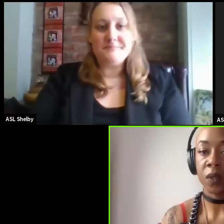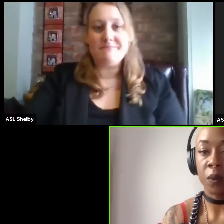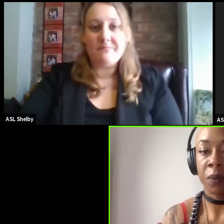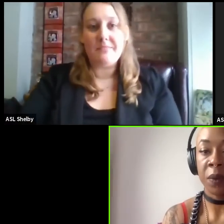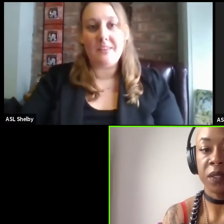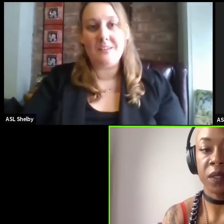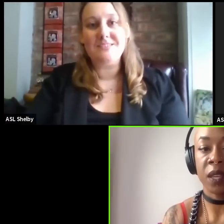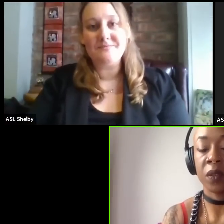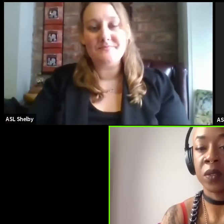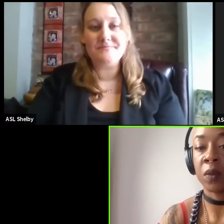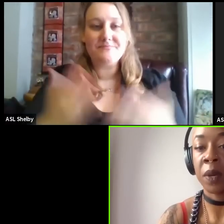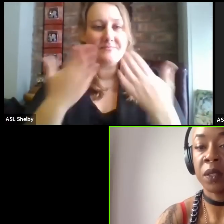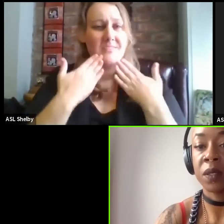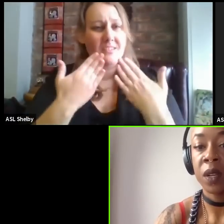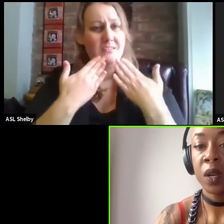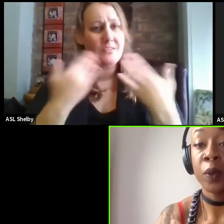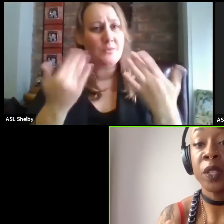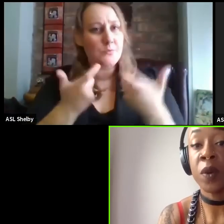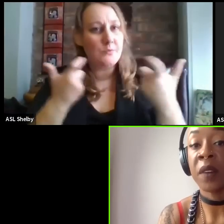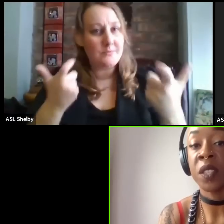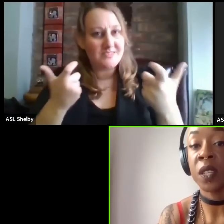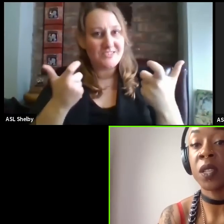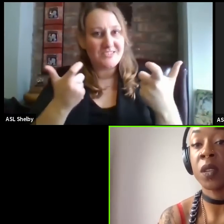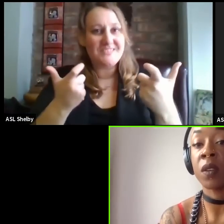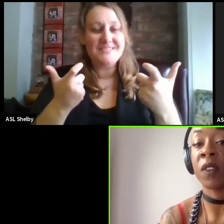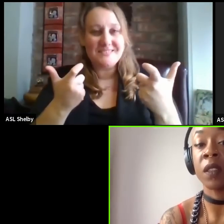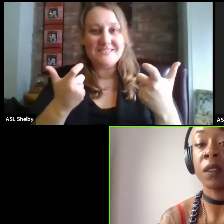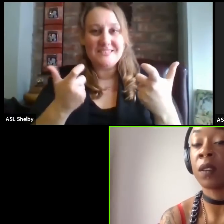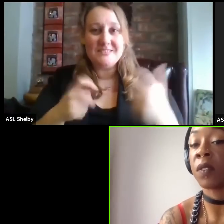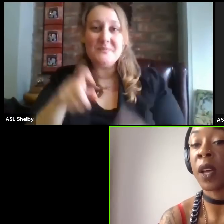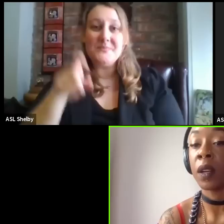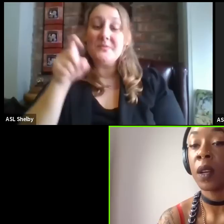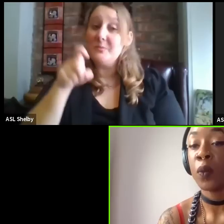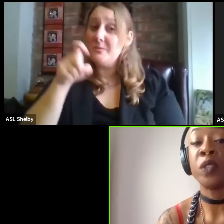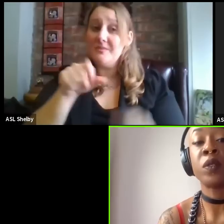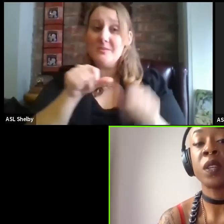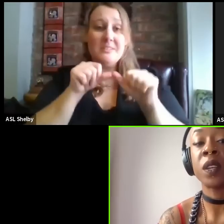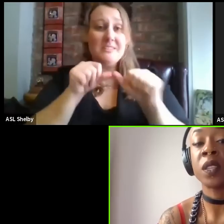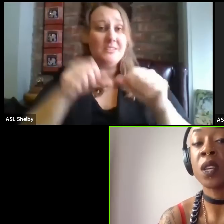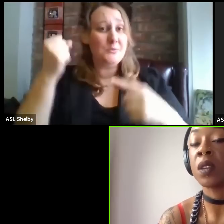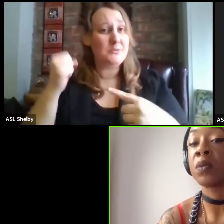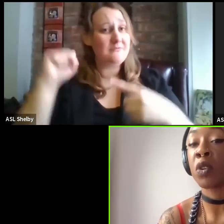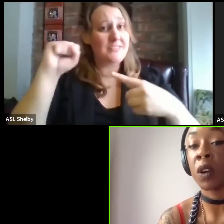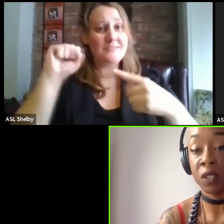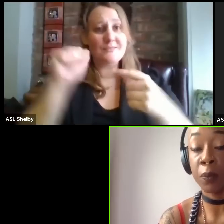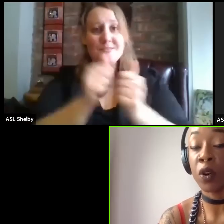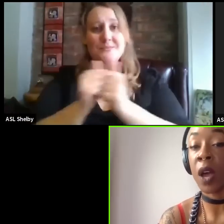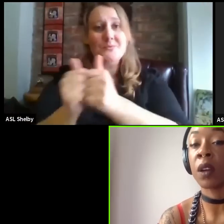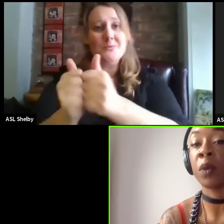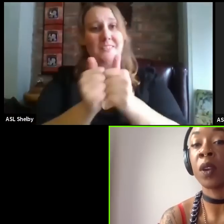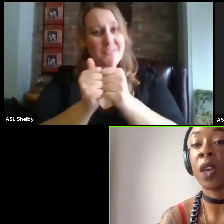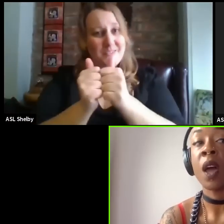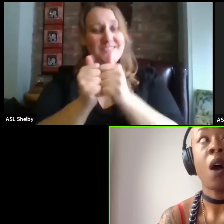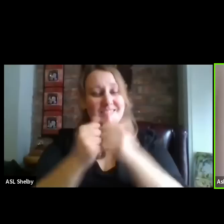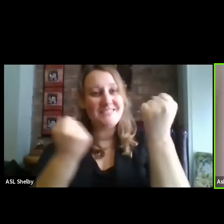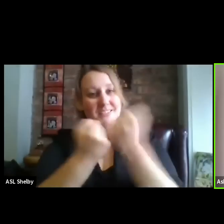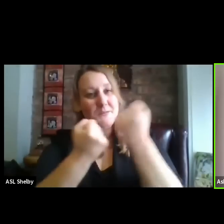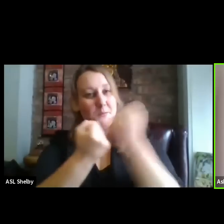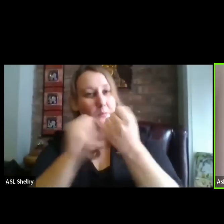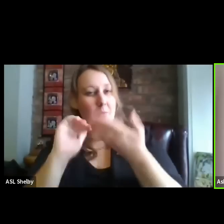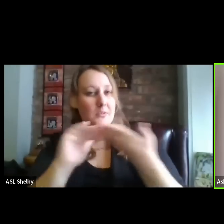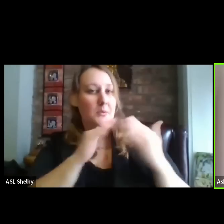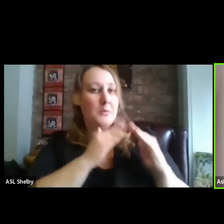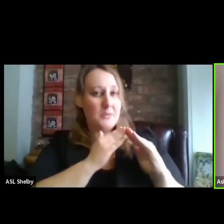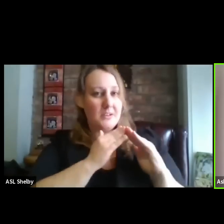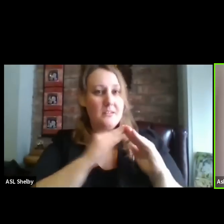Thank you so much. Thank you so much. We do have to continue to fight the good fight. We do need to continue to support our community, all of